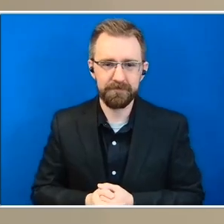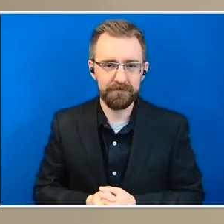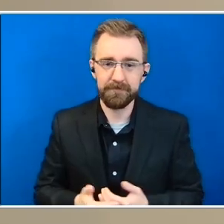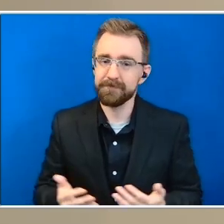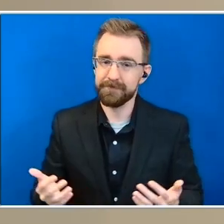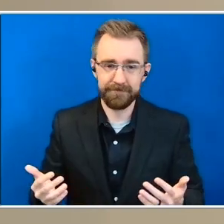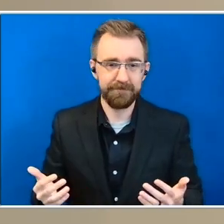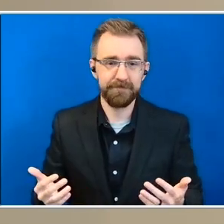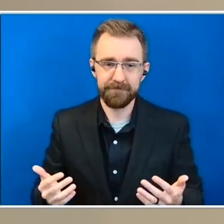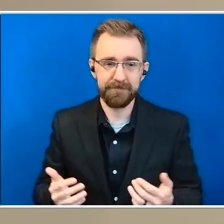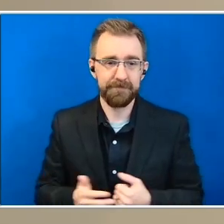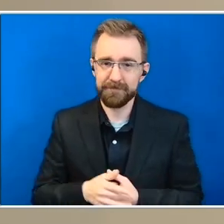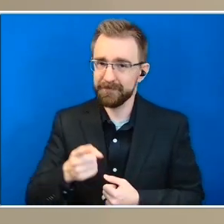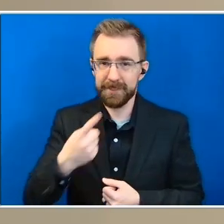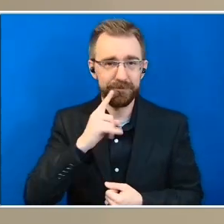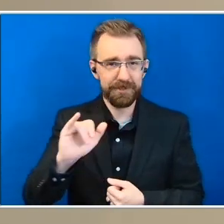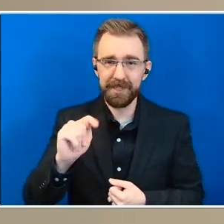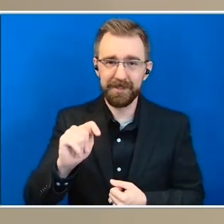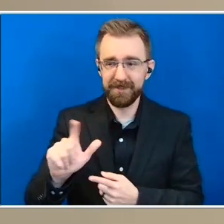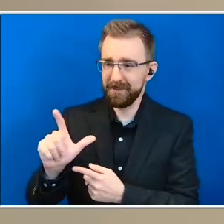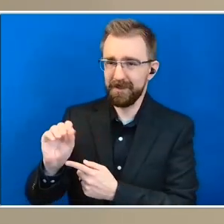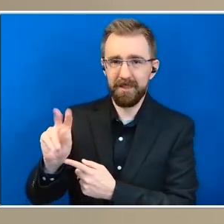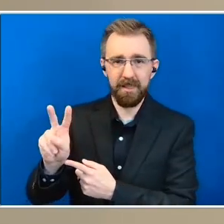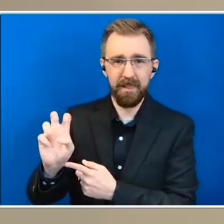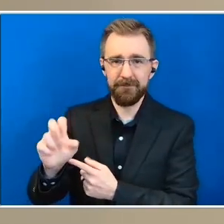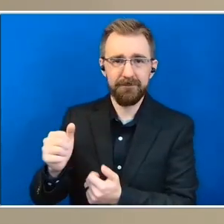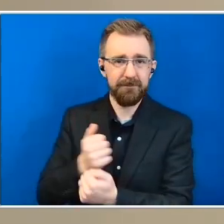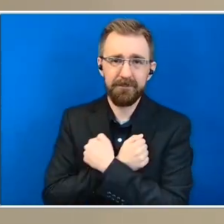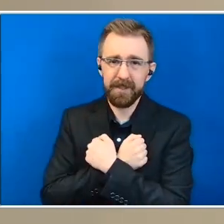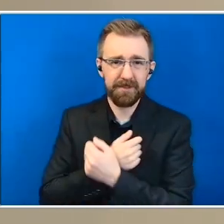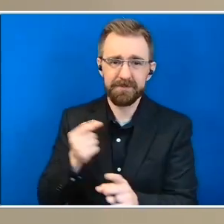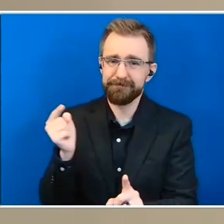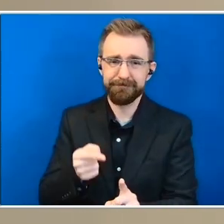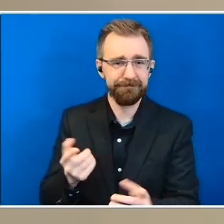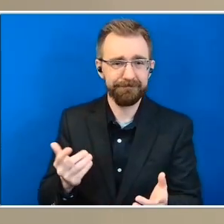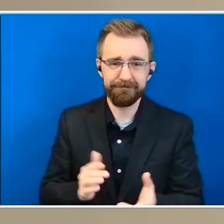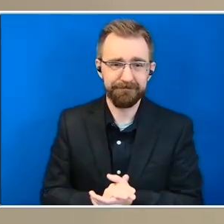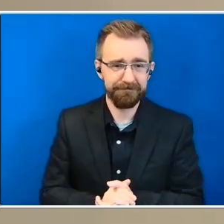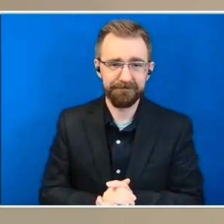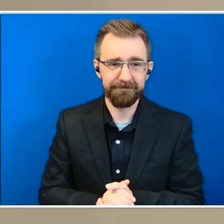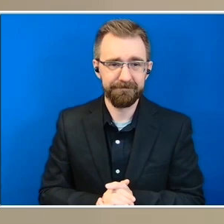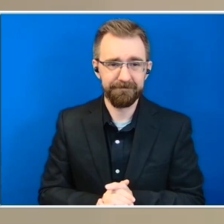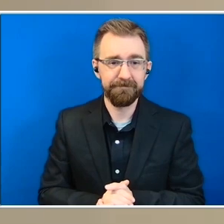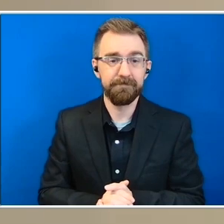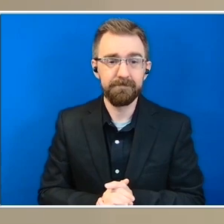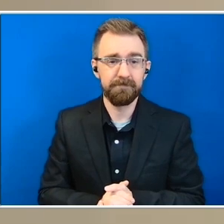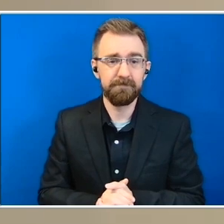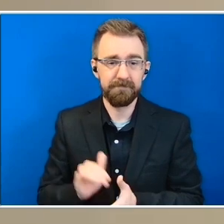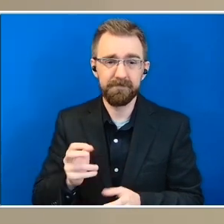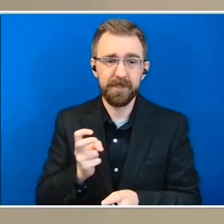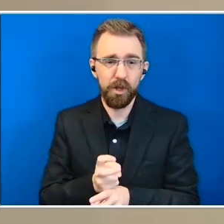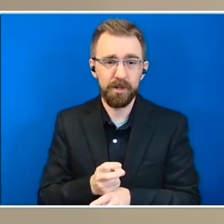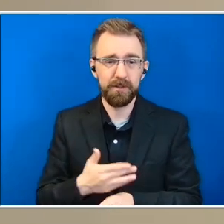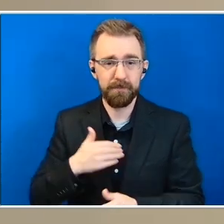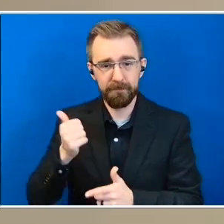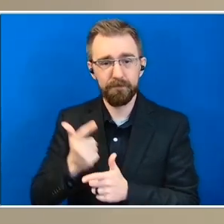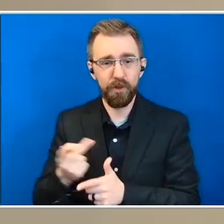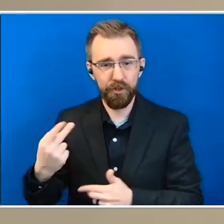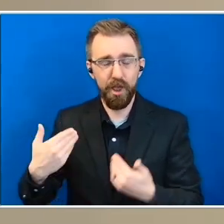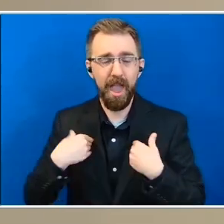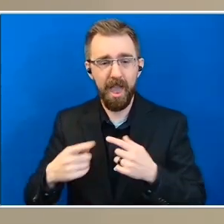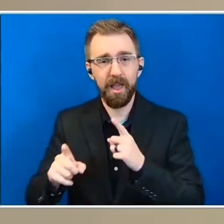He said it. It's love. That's a big. Me and my brother had. I'm sorry. Me and my brother had a